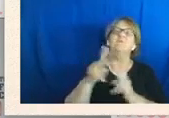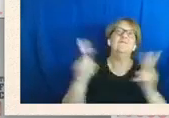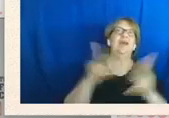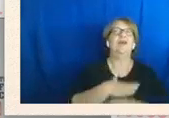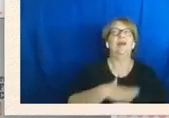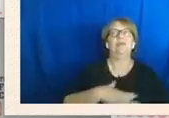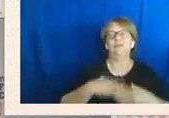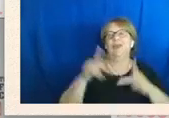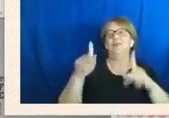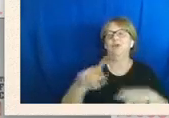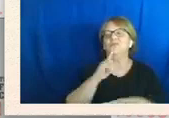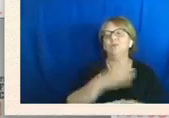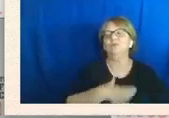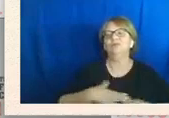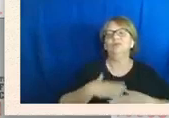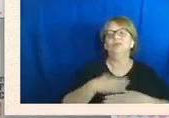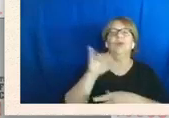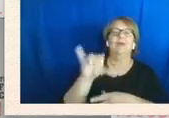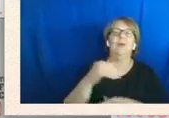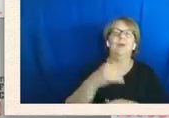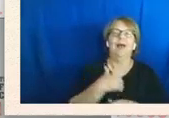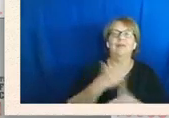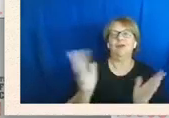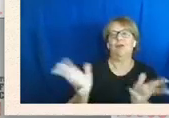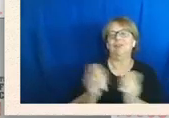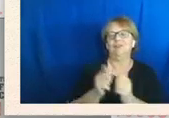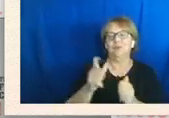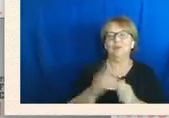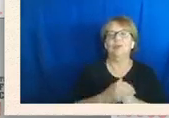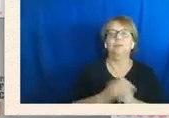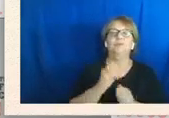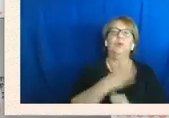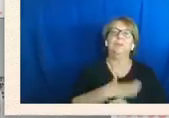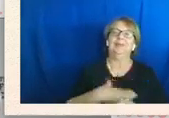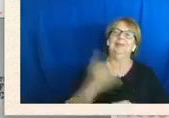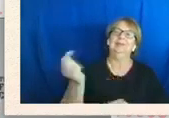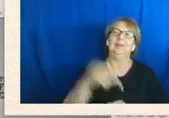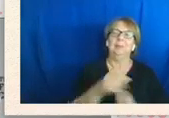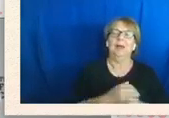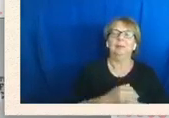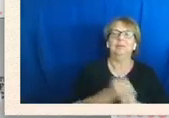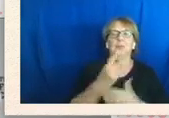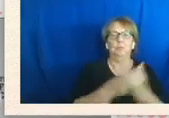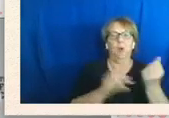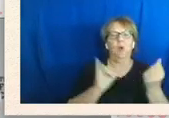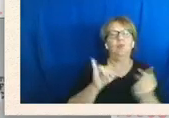really going to enjoy that. We're going to have a conversation with her. So please do come back for both of those sessions.